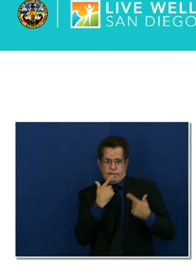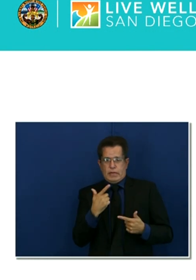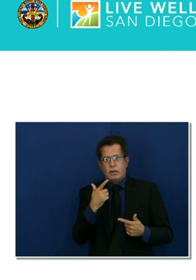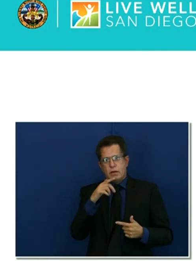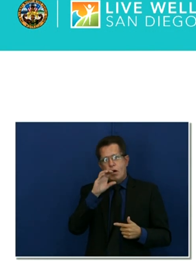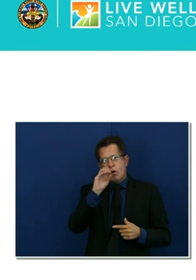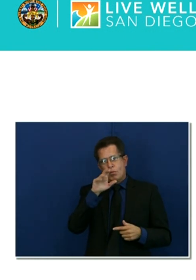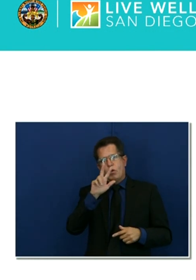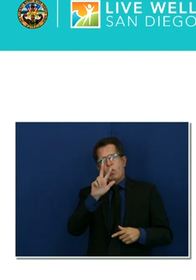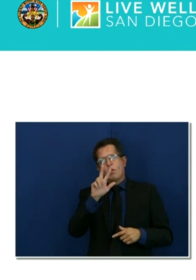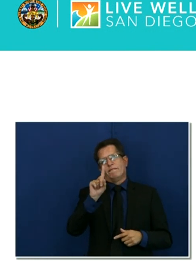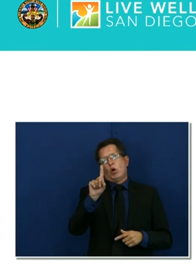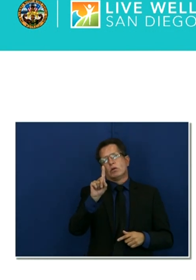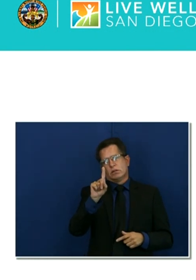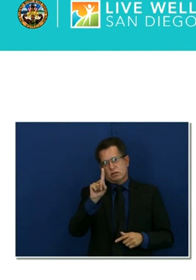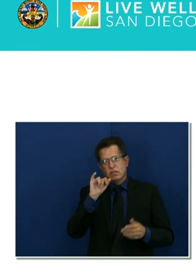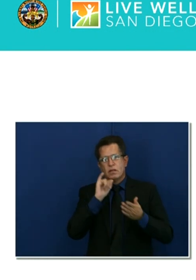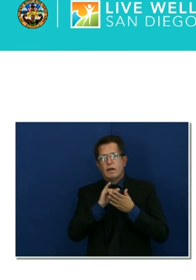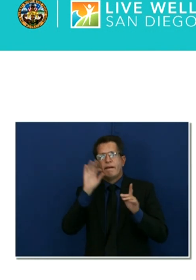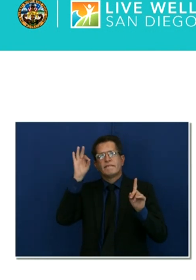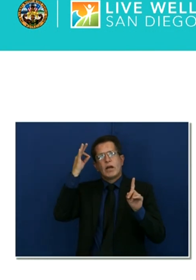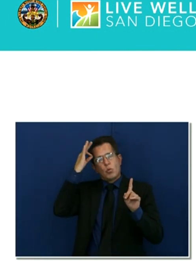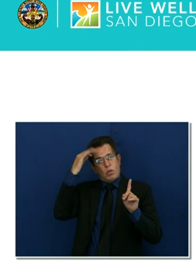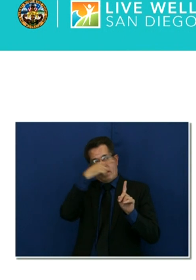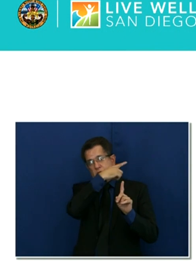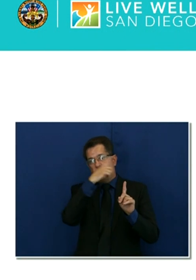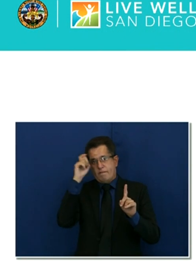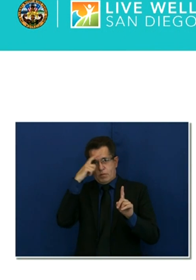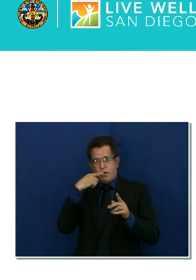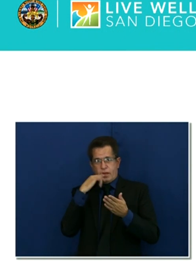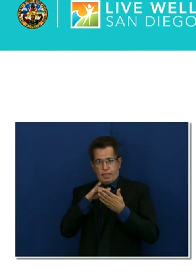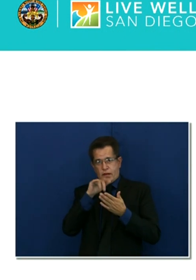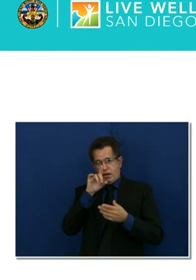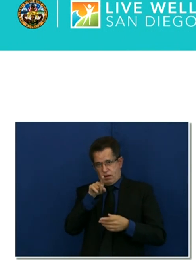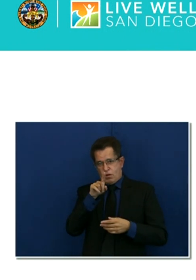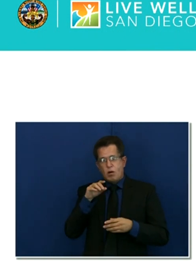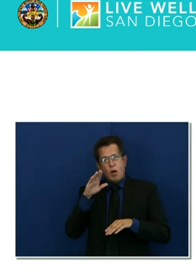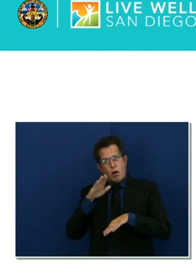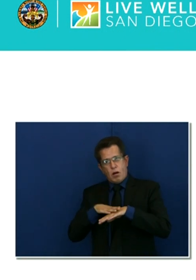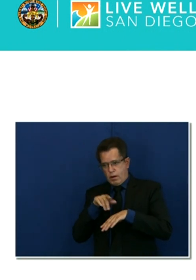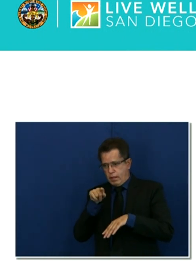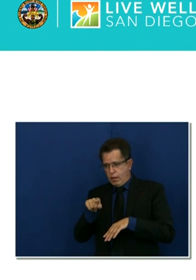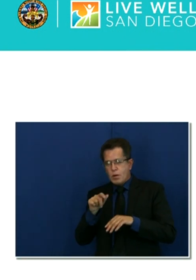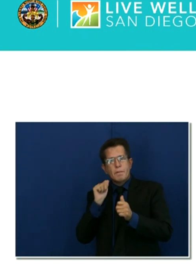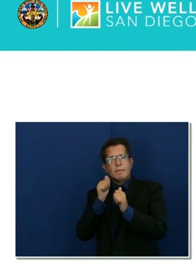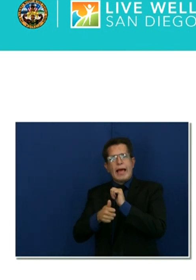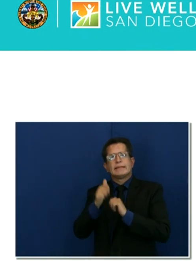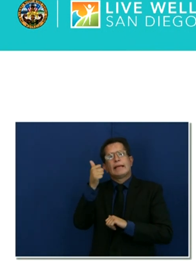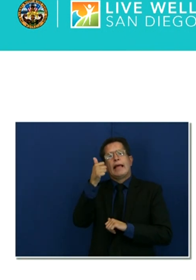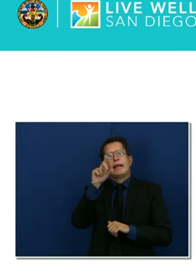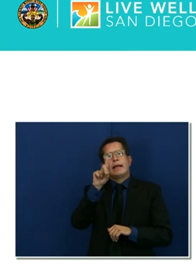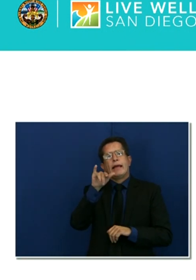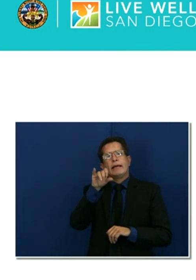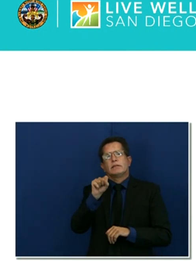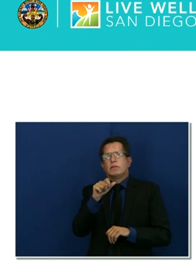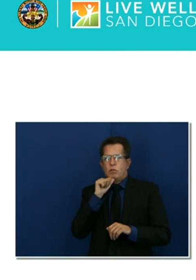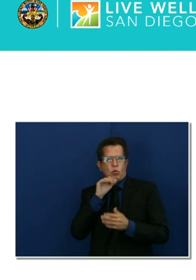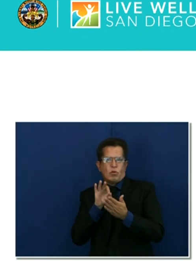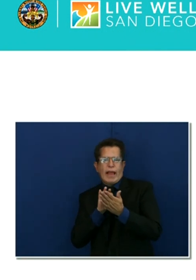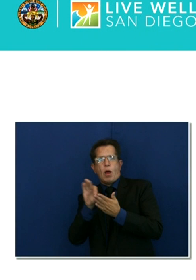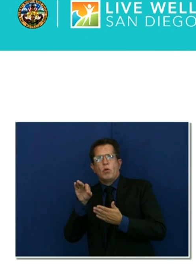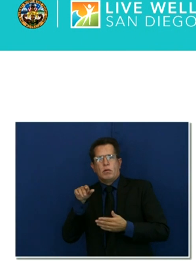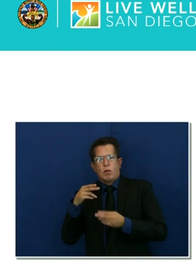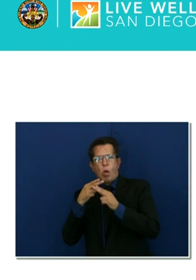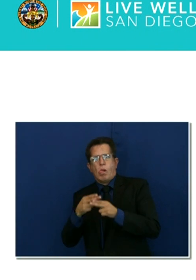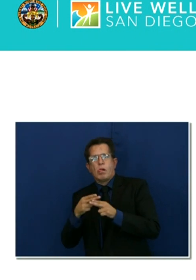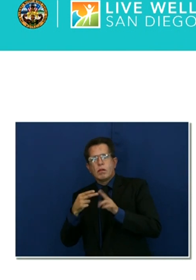government aligned. Previously, if you'd been in the hospital for COVID beyond 10 days, you weren't counted as a COVID patient. CDC and the federal